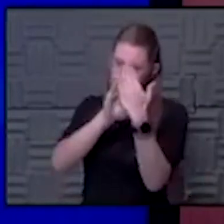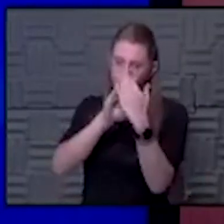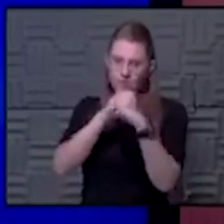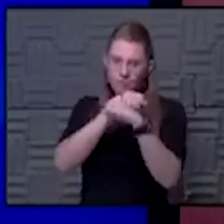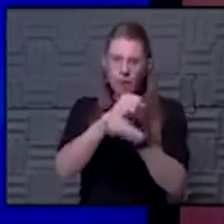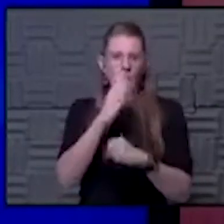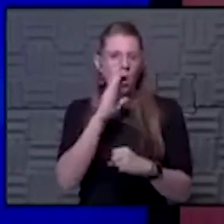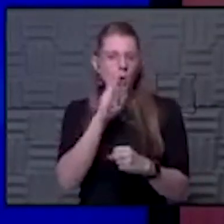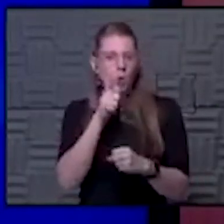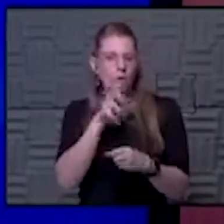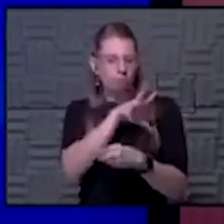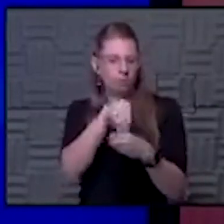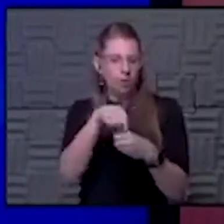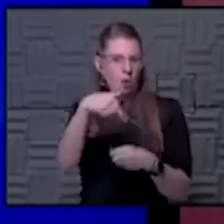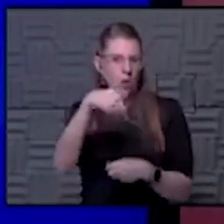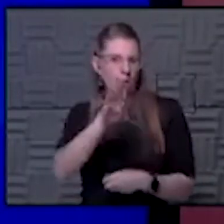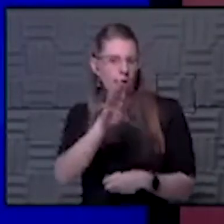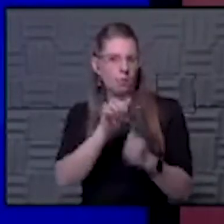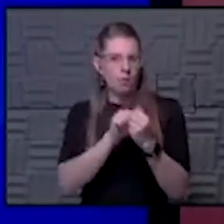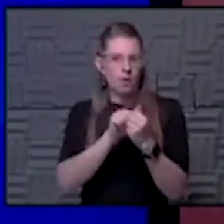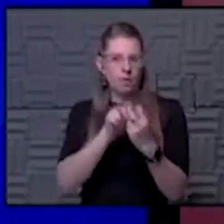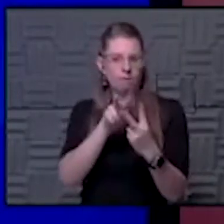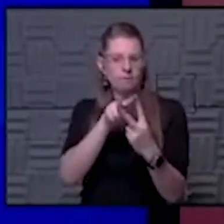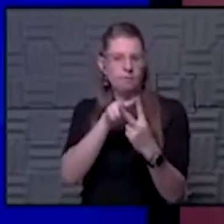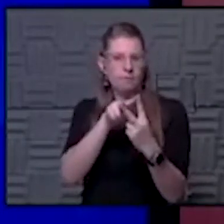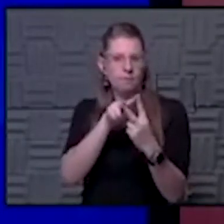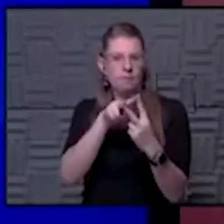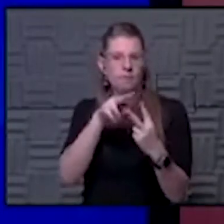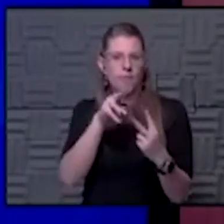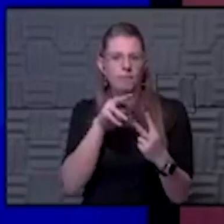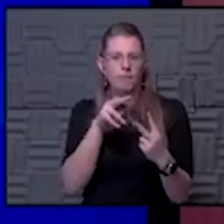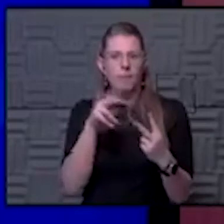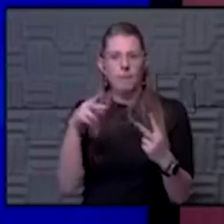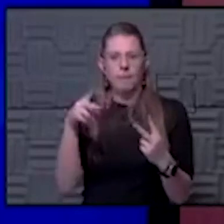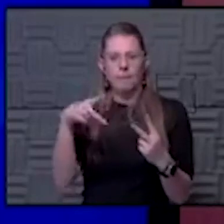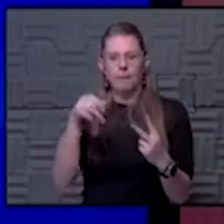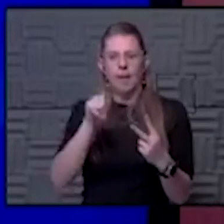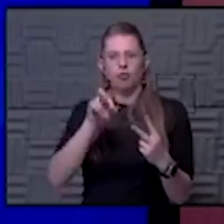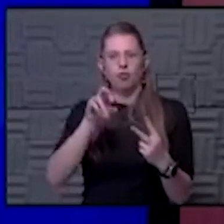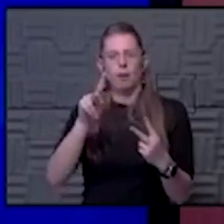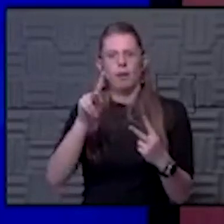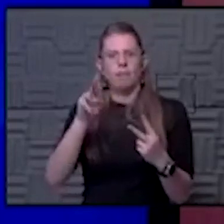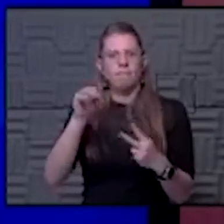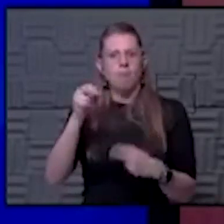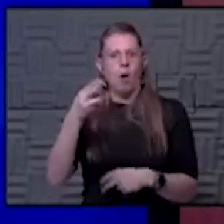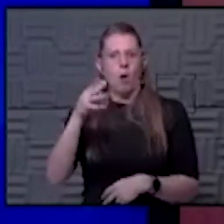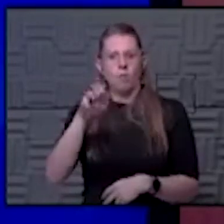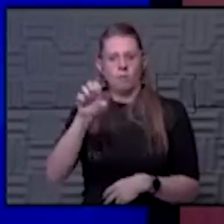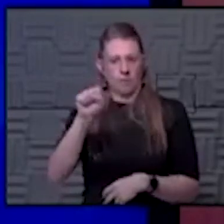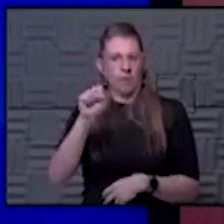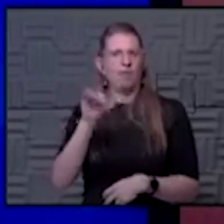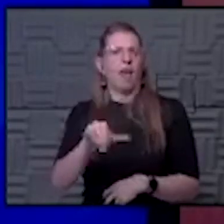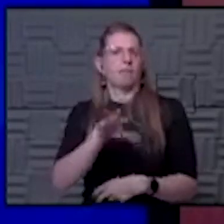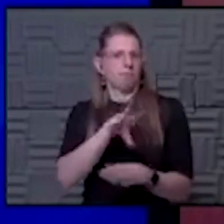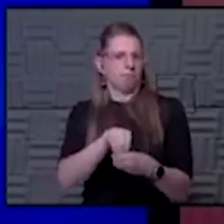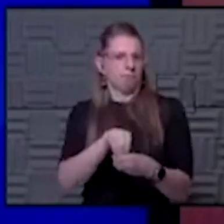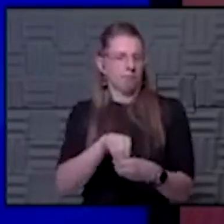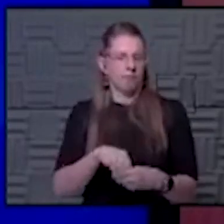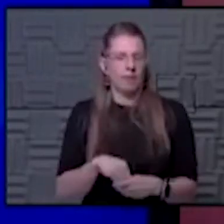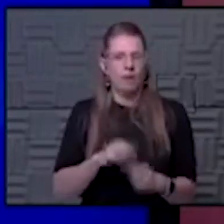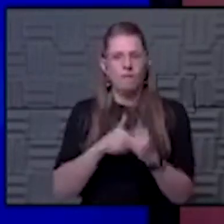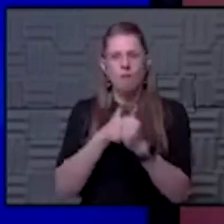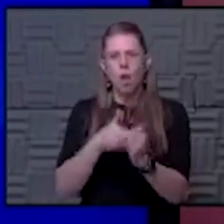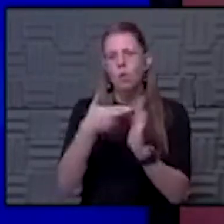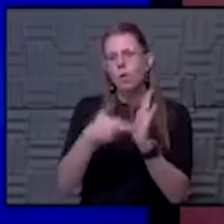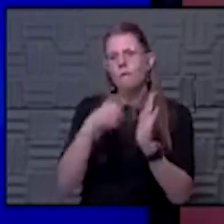play quarterback with Moderna and COVID? Yeah, that's right, Patrick Mahomes. That's what we've got going on. So follow the